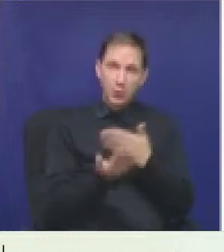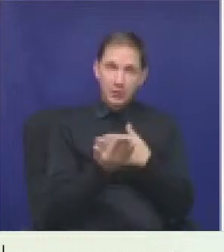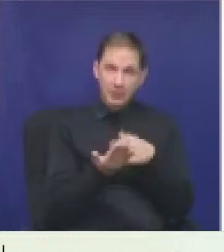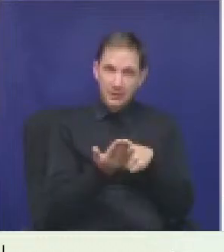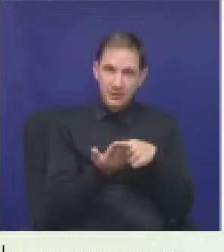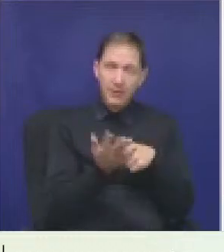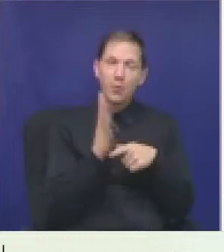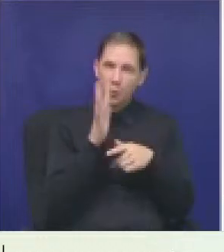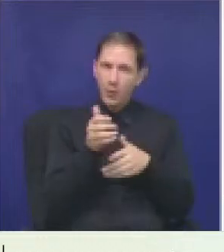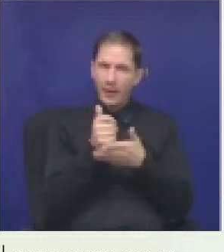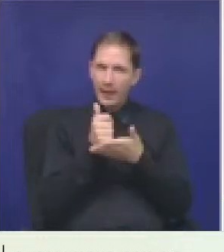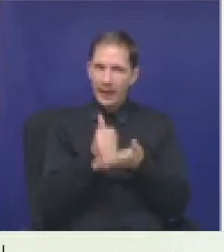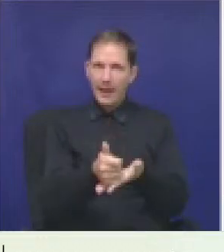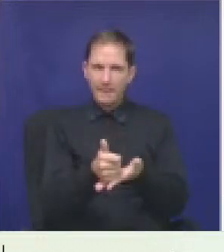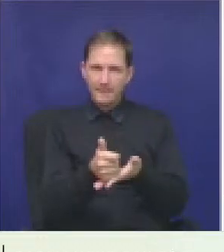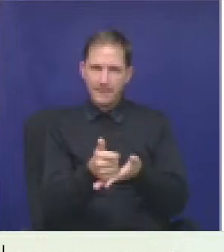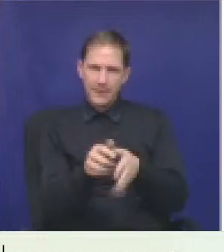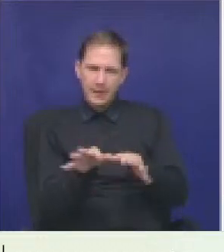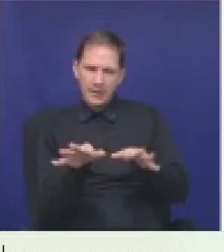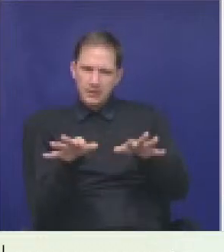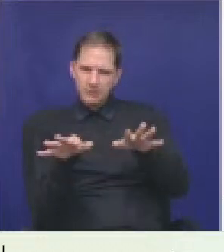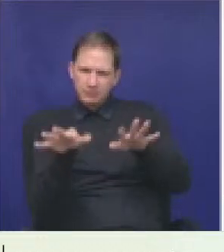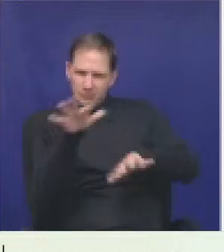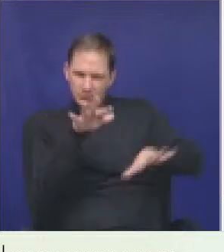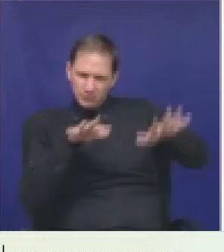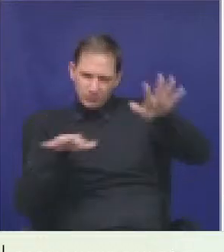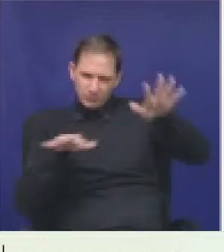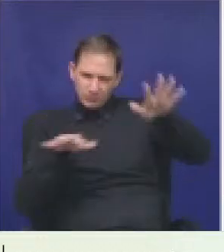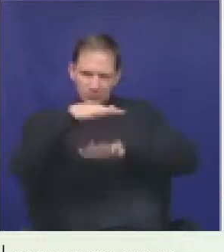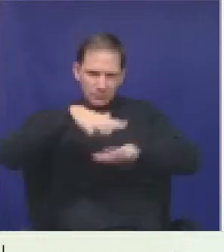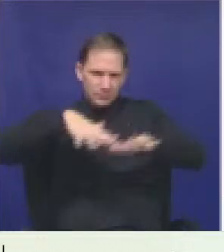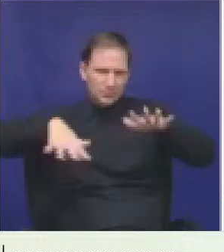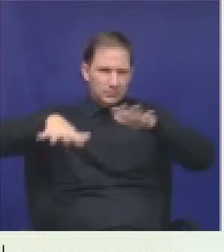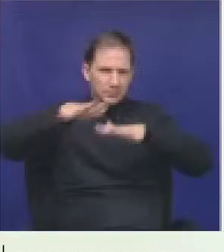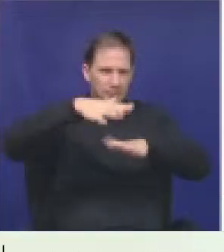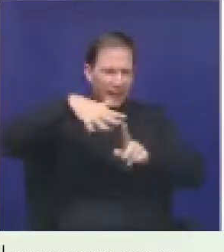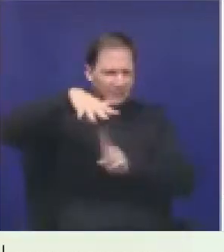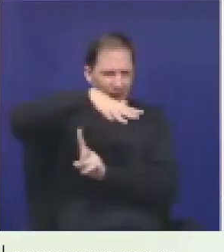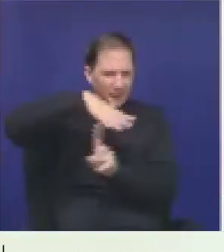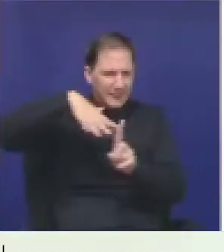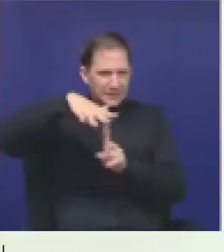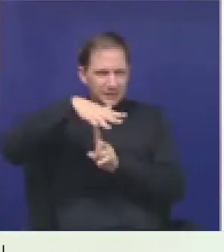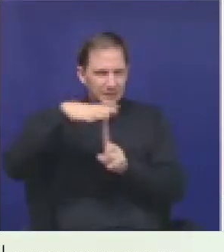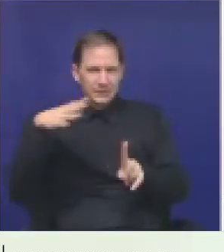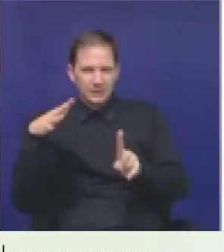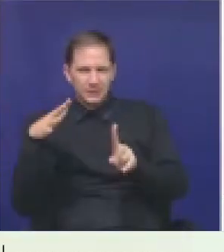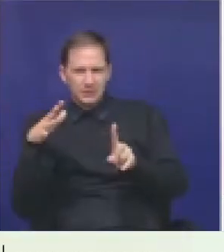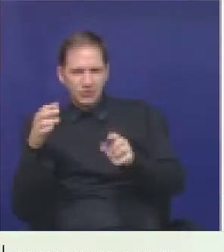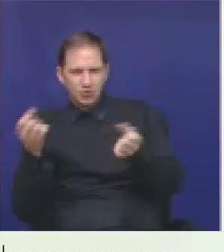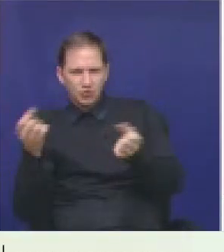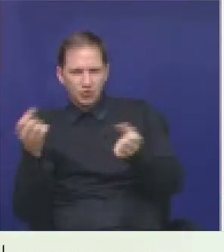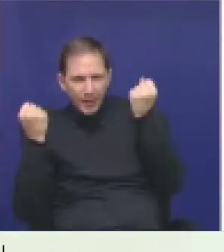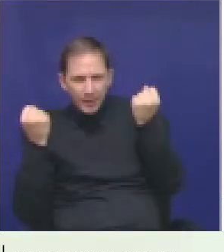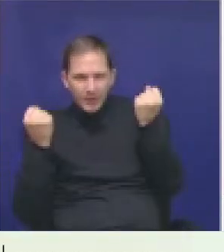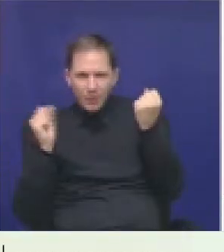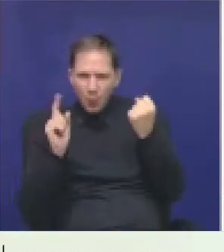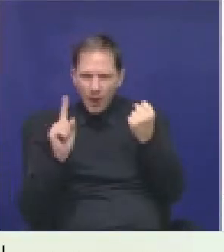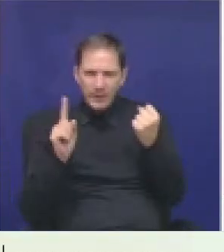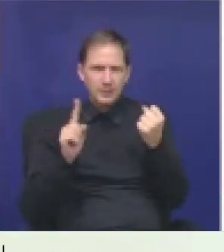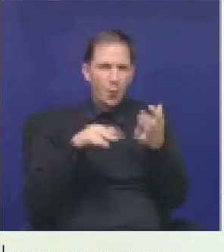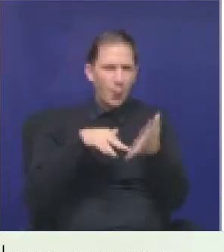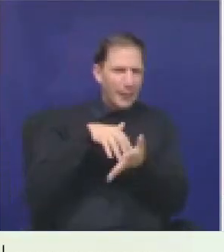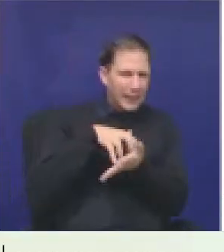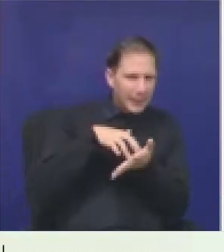will help us understand the country we are building, its strengths, its faults lines, and